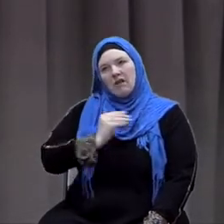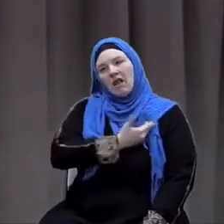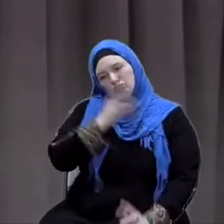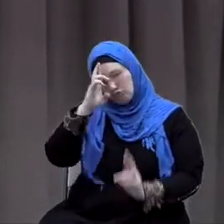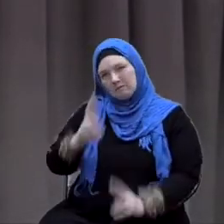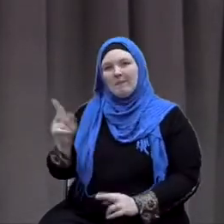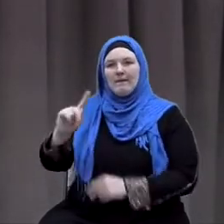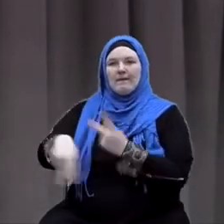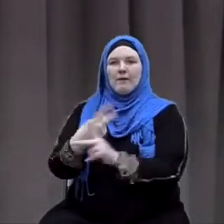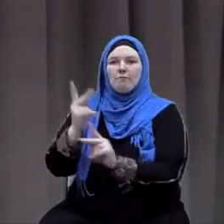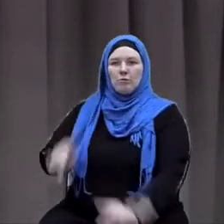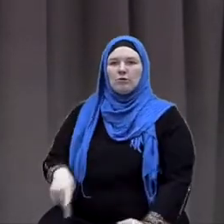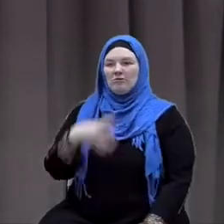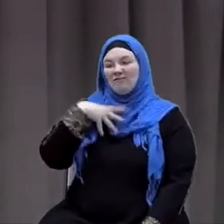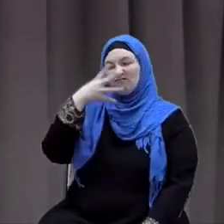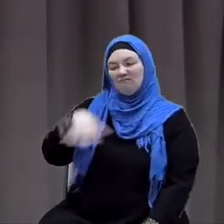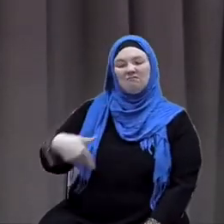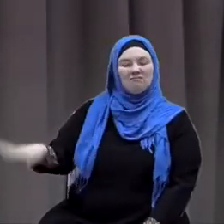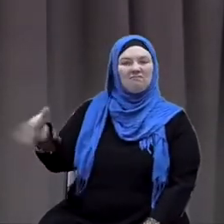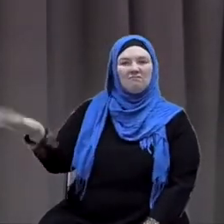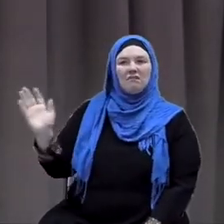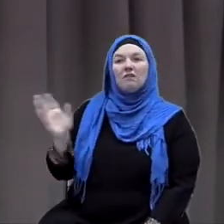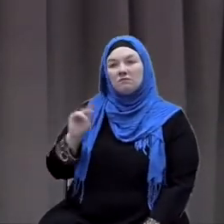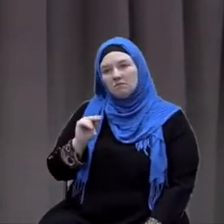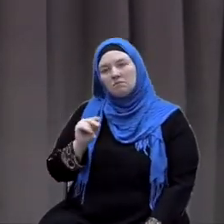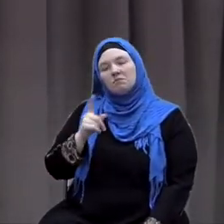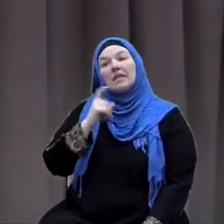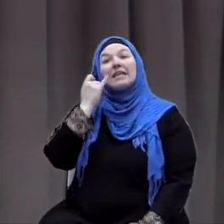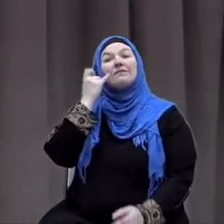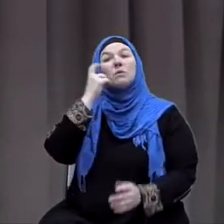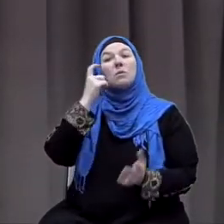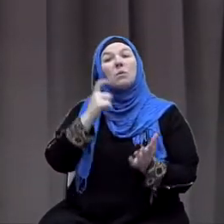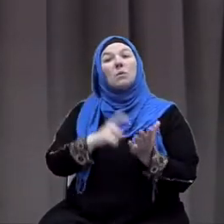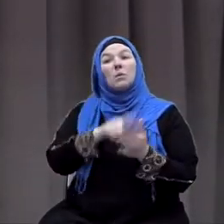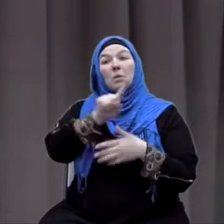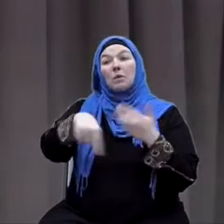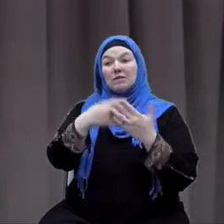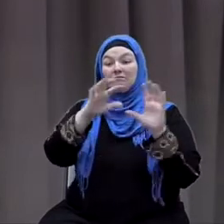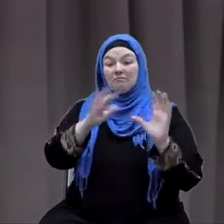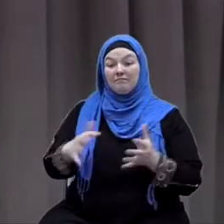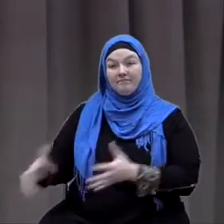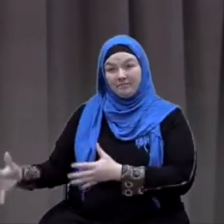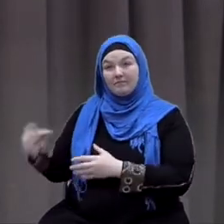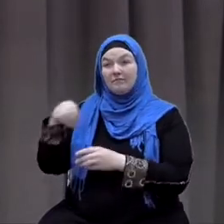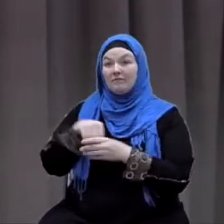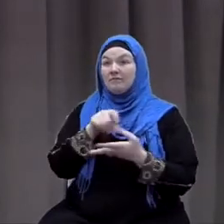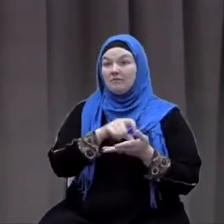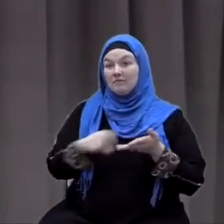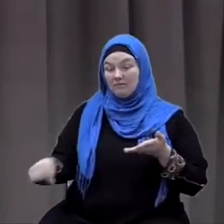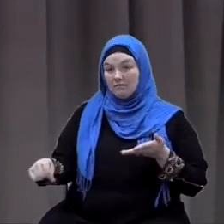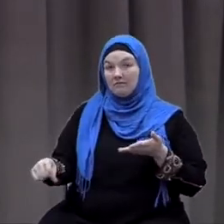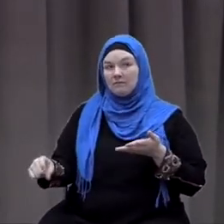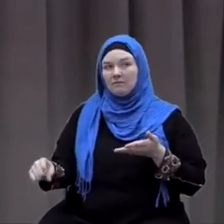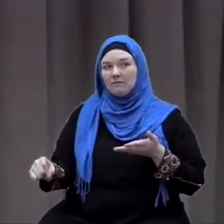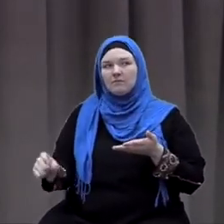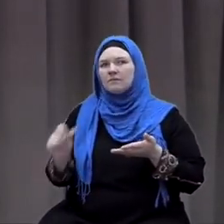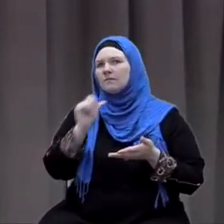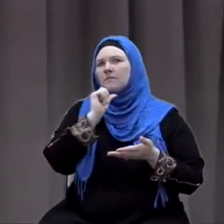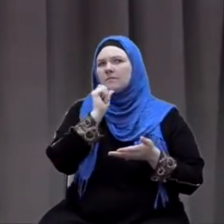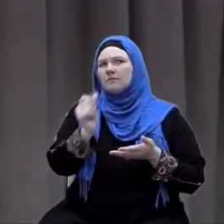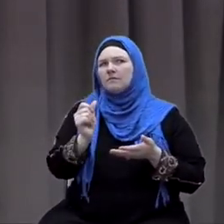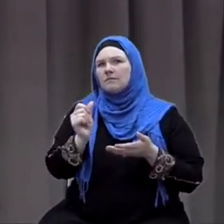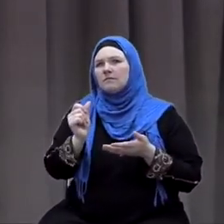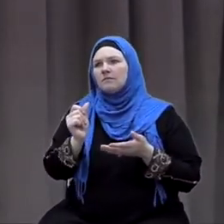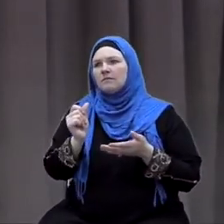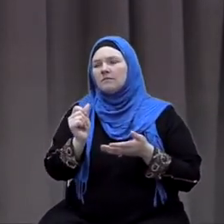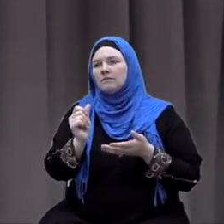respect. So if you notice, all these categories in the ayah are not attached